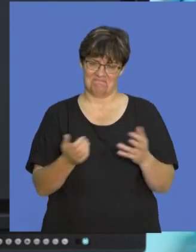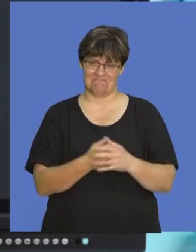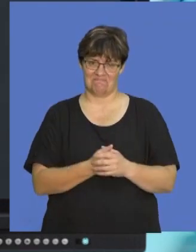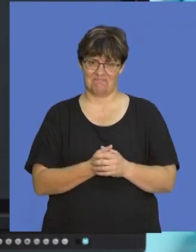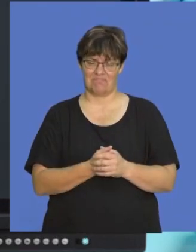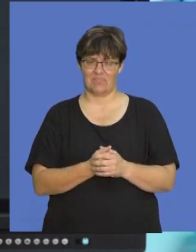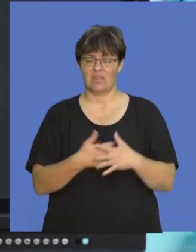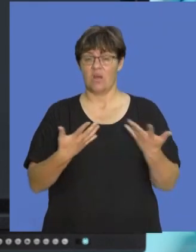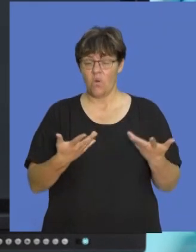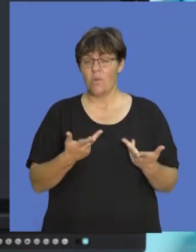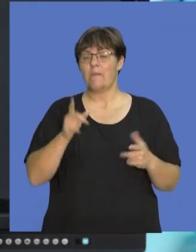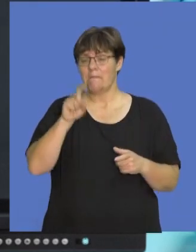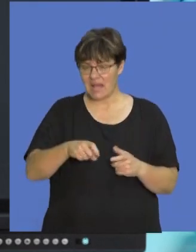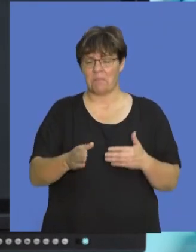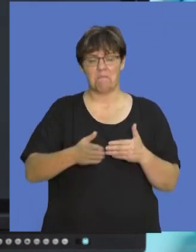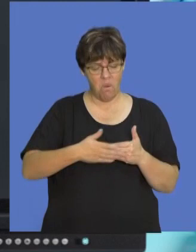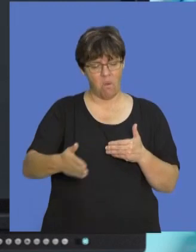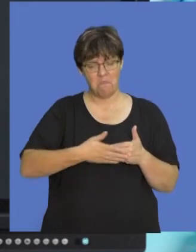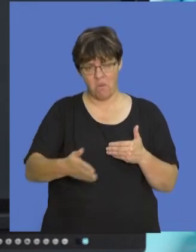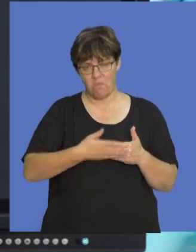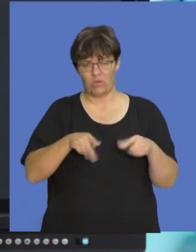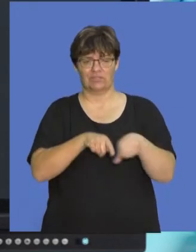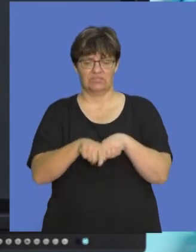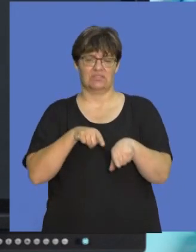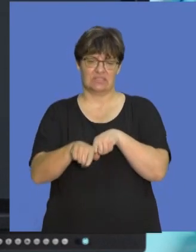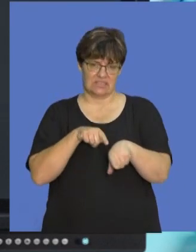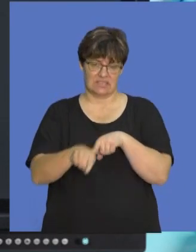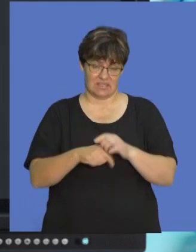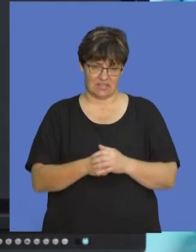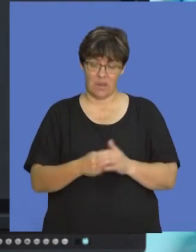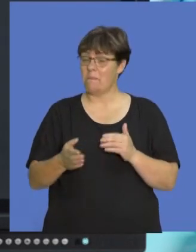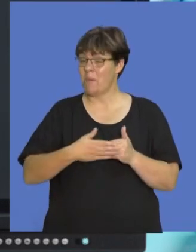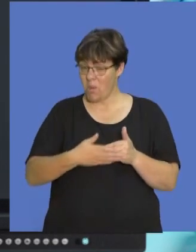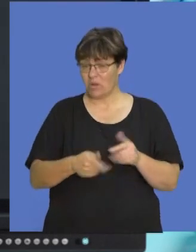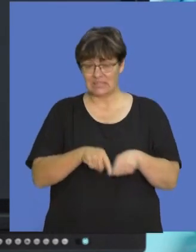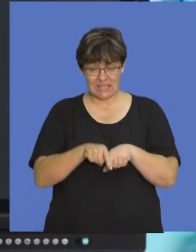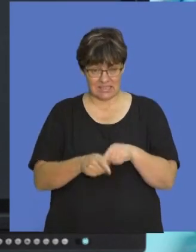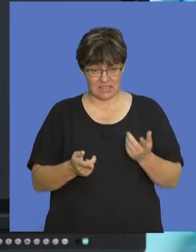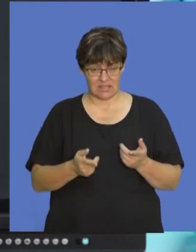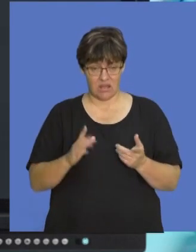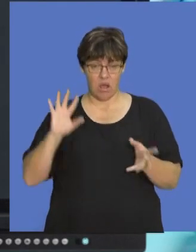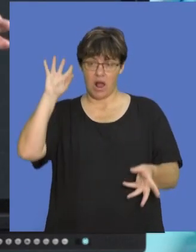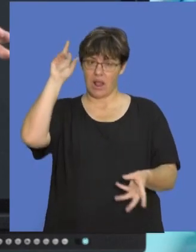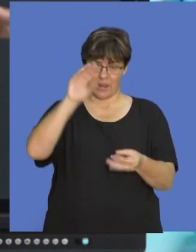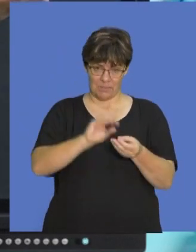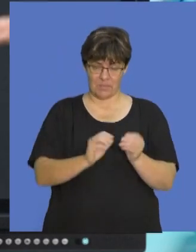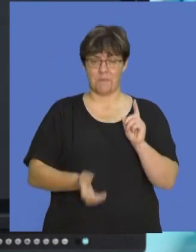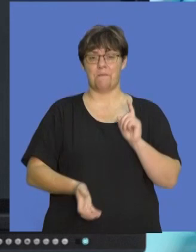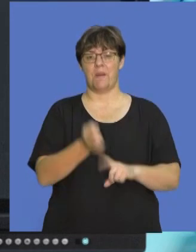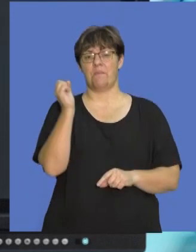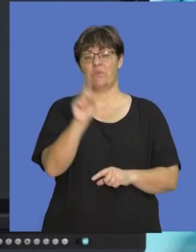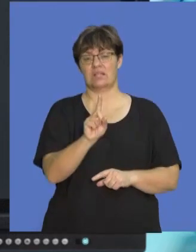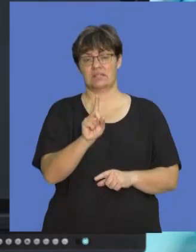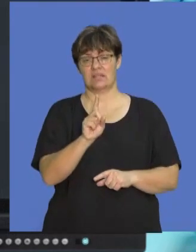close to the theoretical probability. We'd have to do a lot more trials. And if you do a lot more trials,